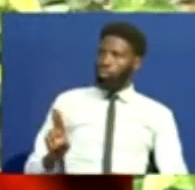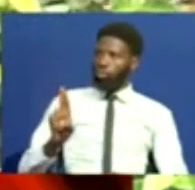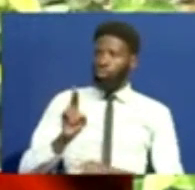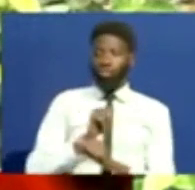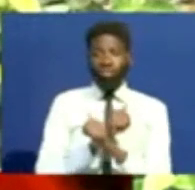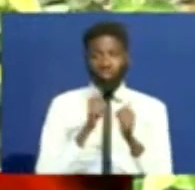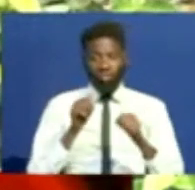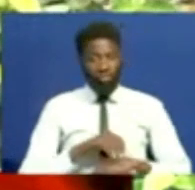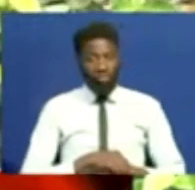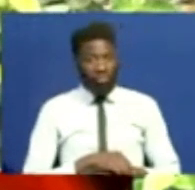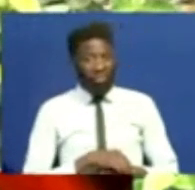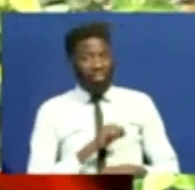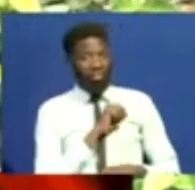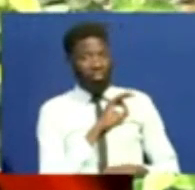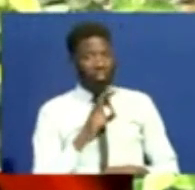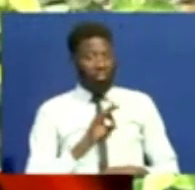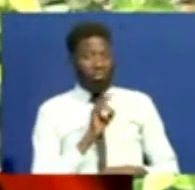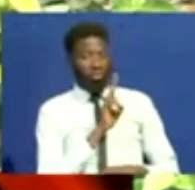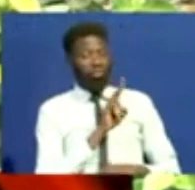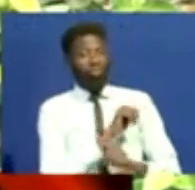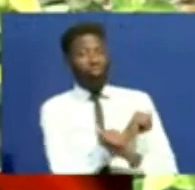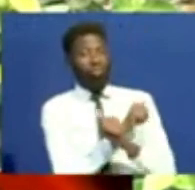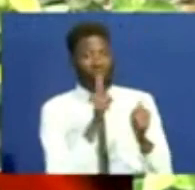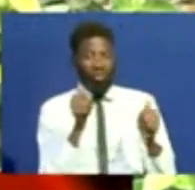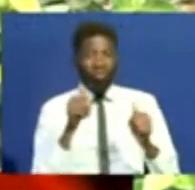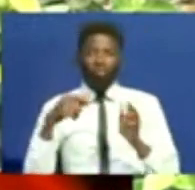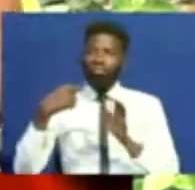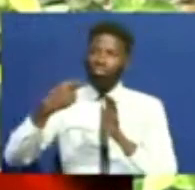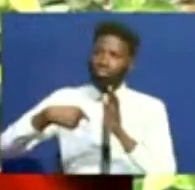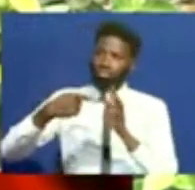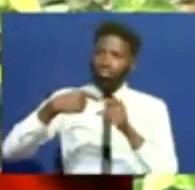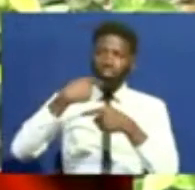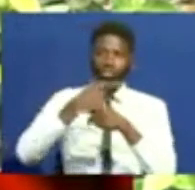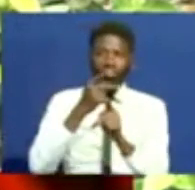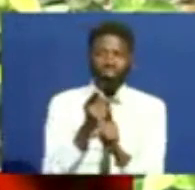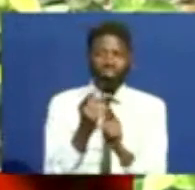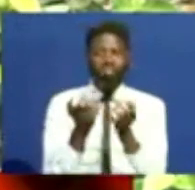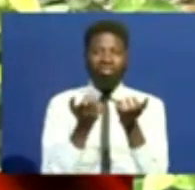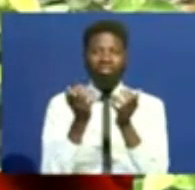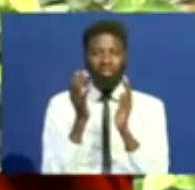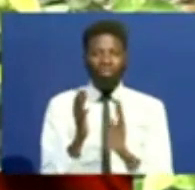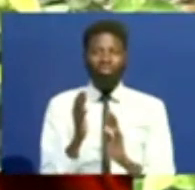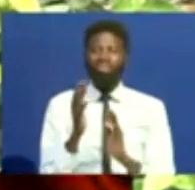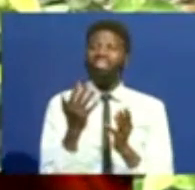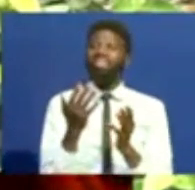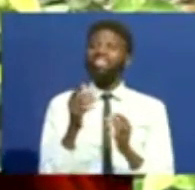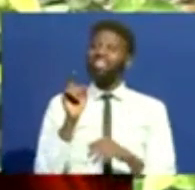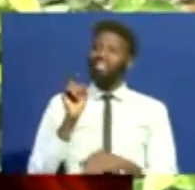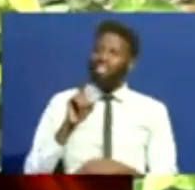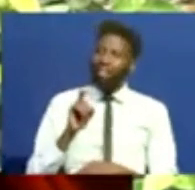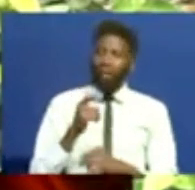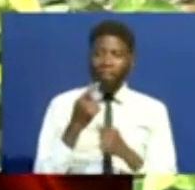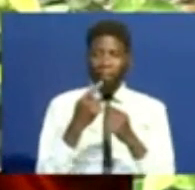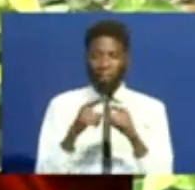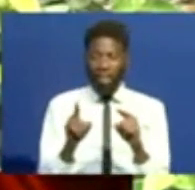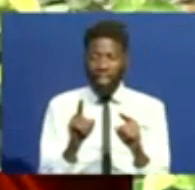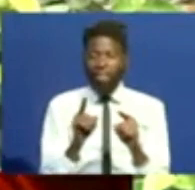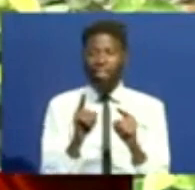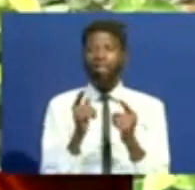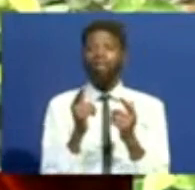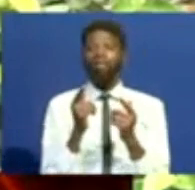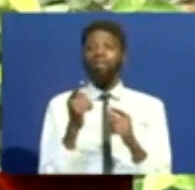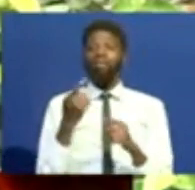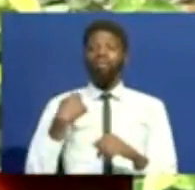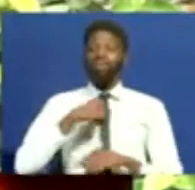labor, produce. You have to create entrepreneurship and all this. A whole array of things. But the fundamental thing is that you need to